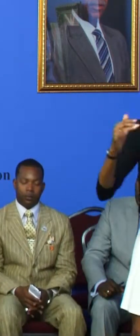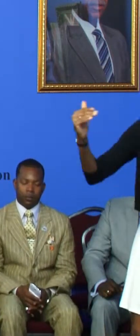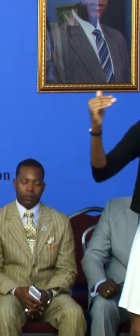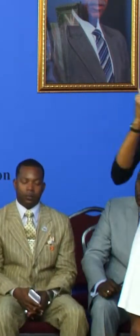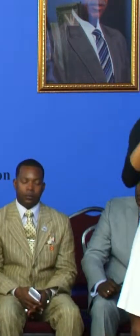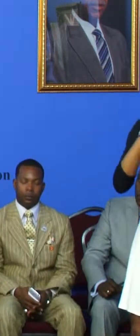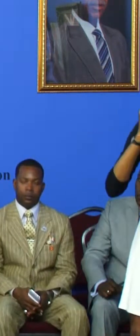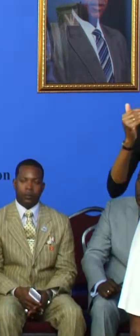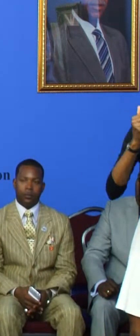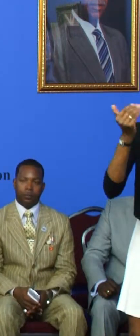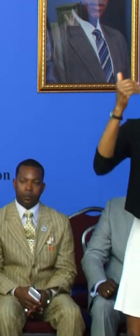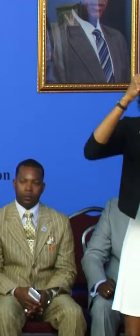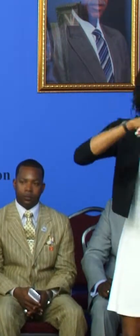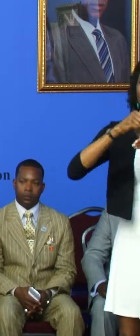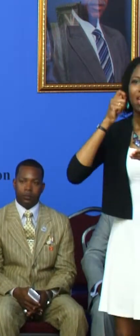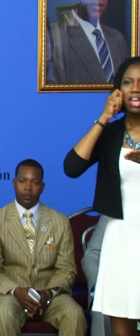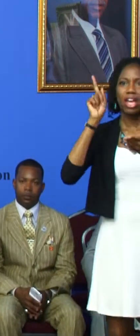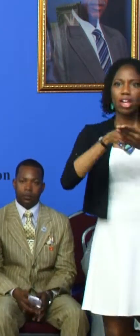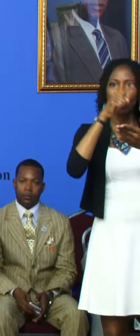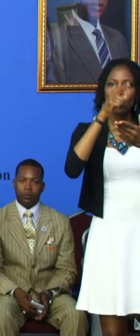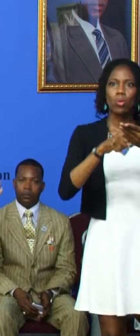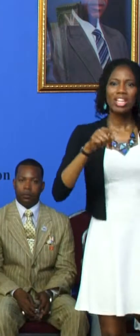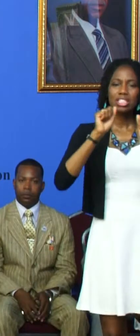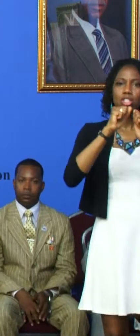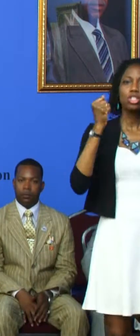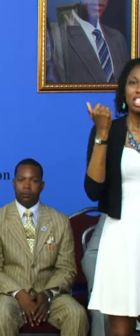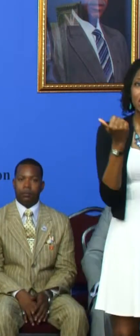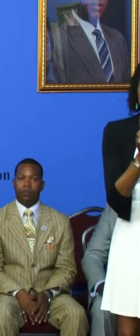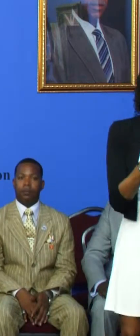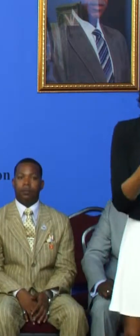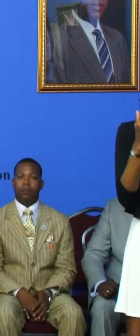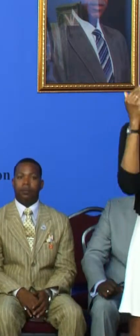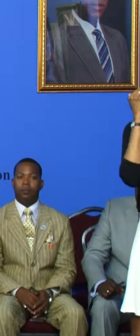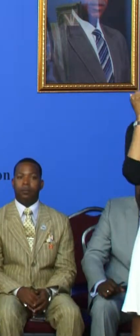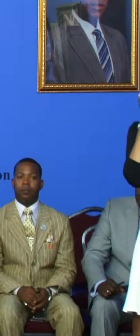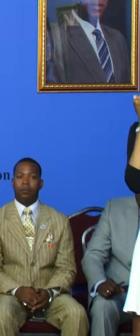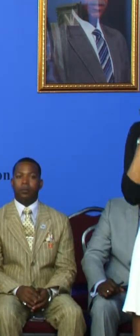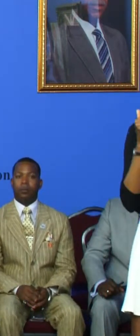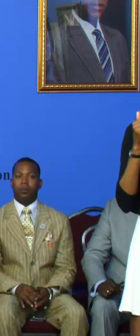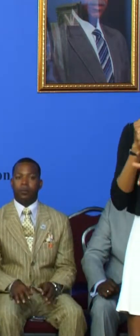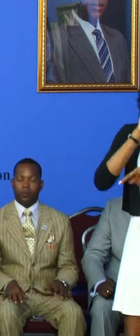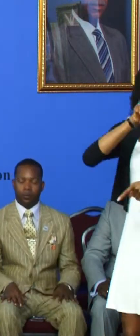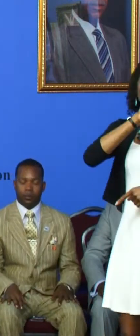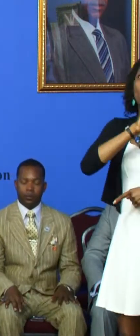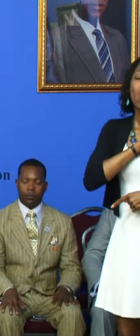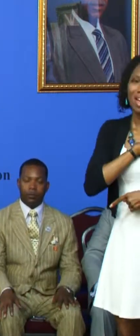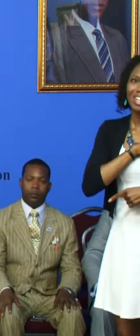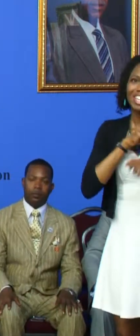racist society, you knew the quality was going to be where they put their children.